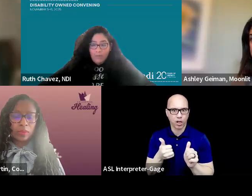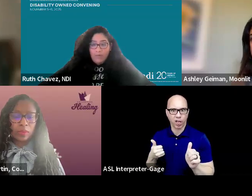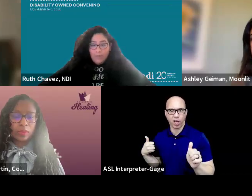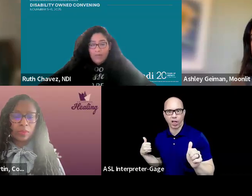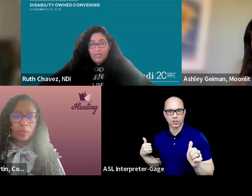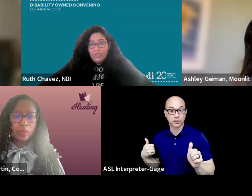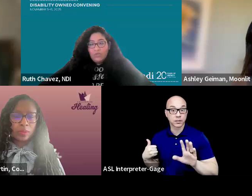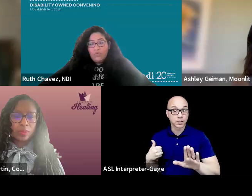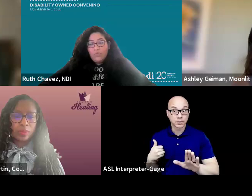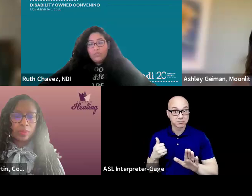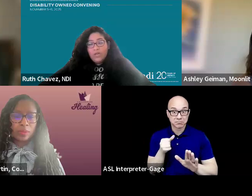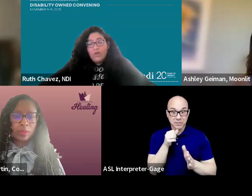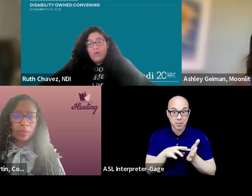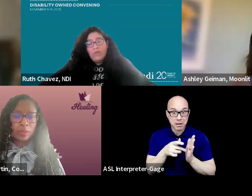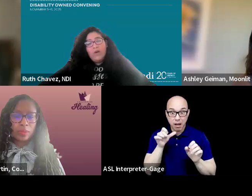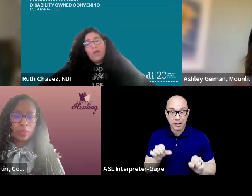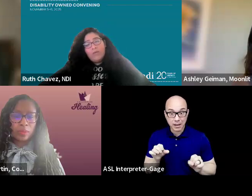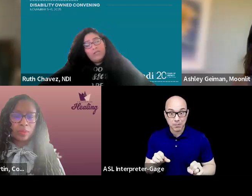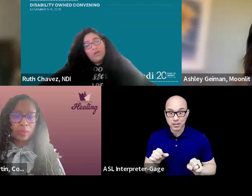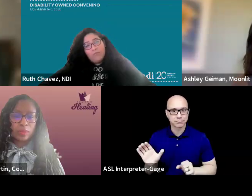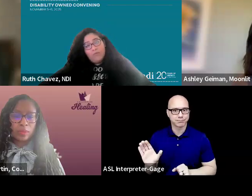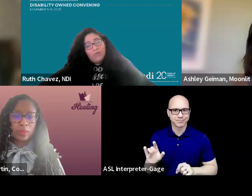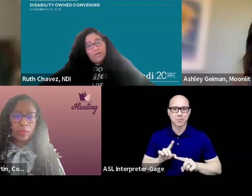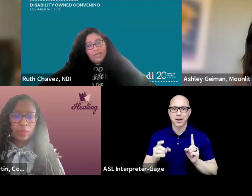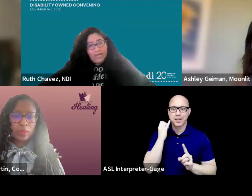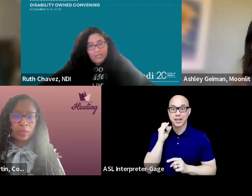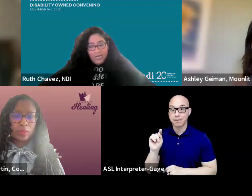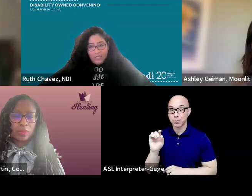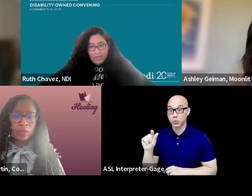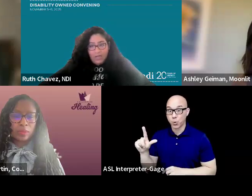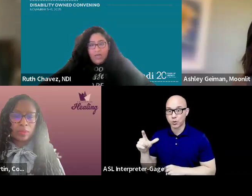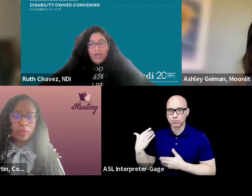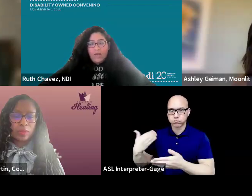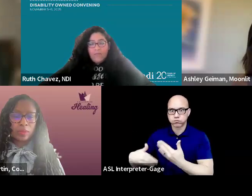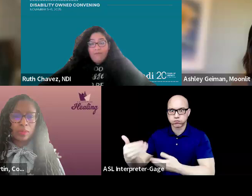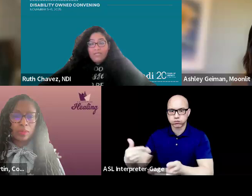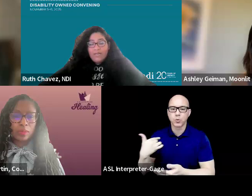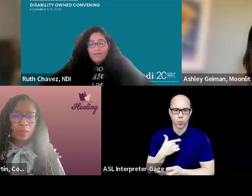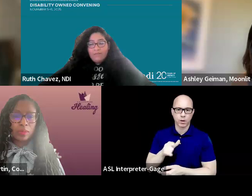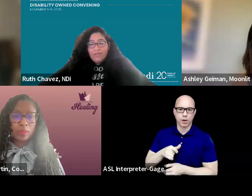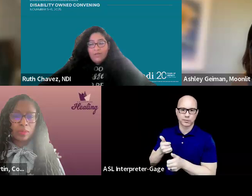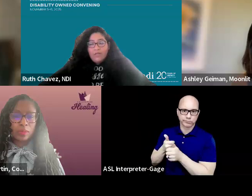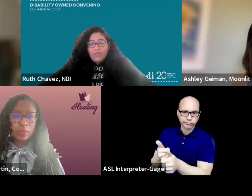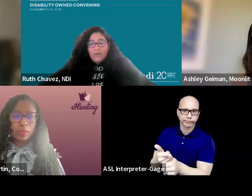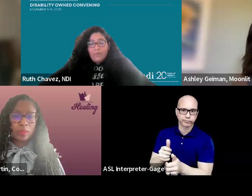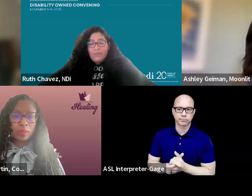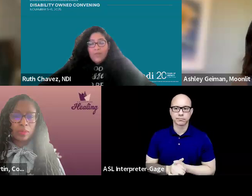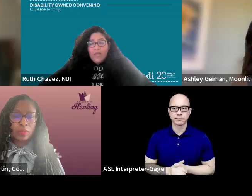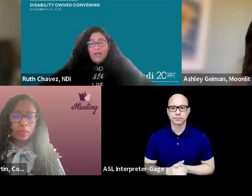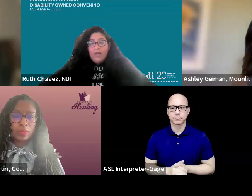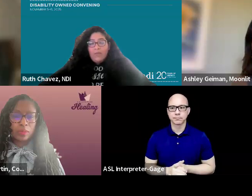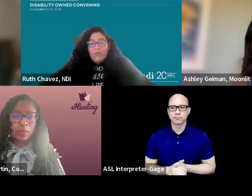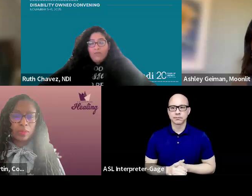not capable, but because the tools around us are moving quickly and changing every second.